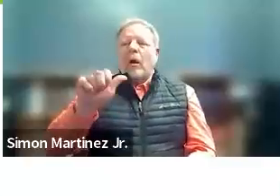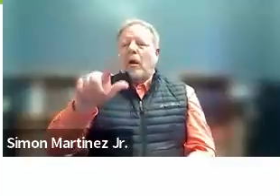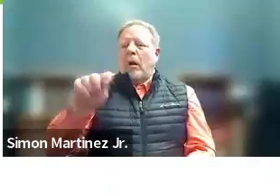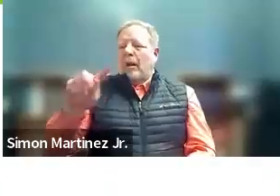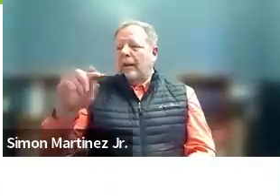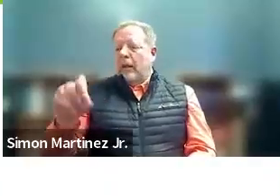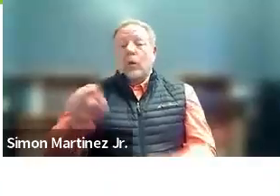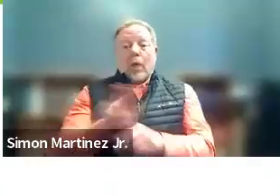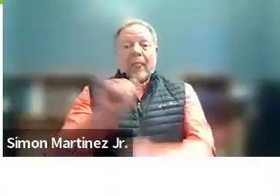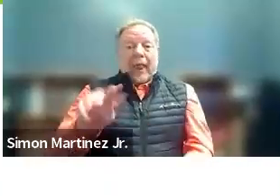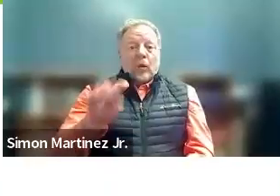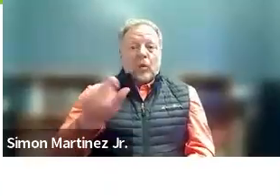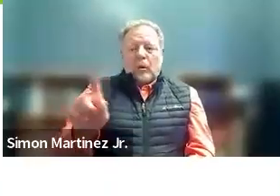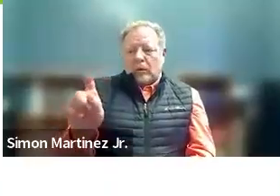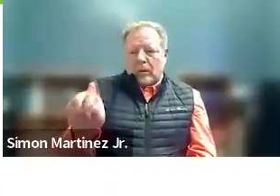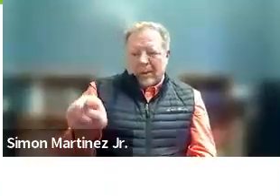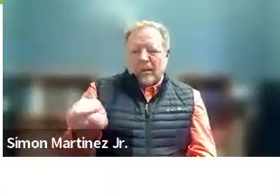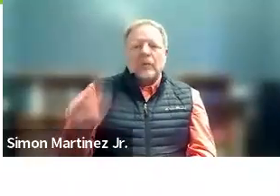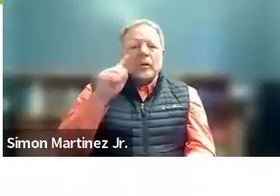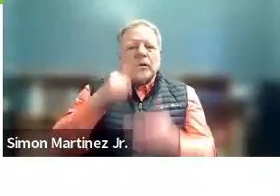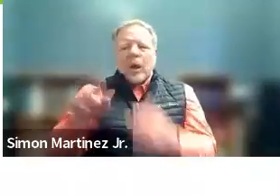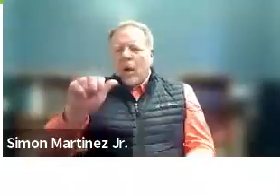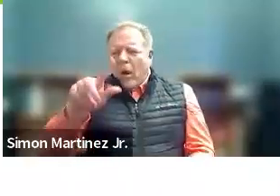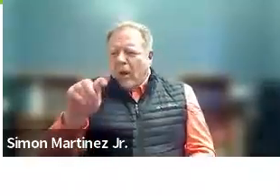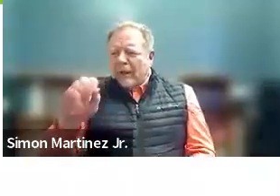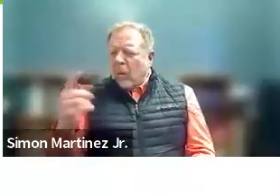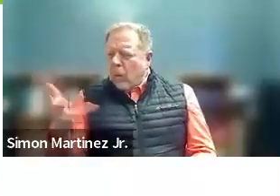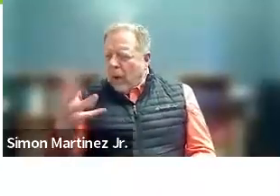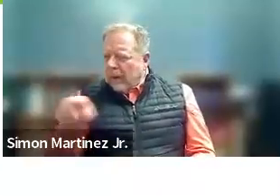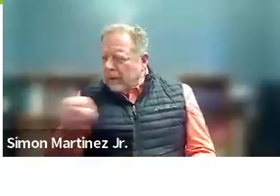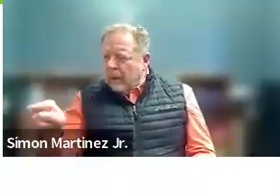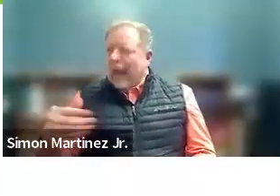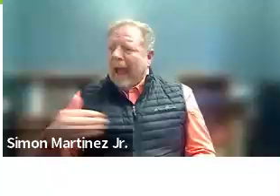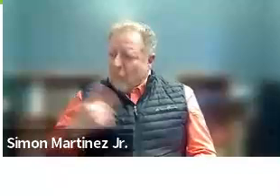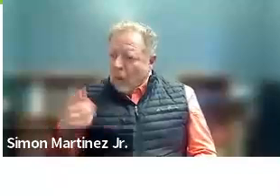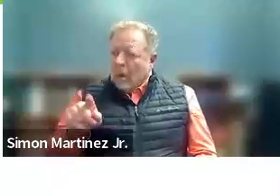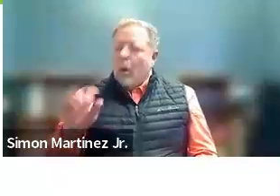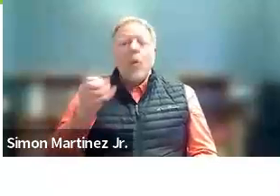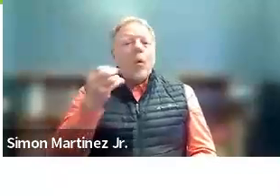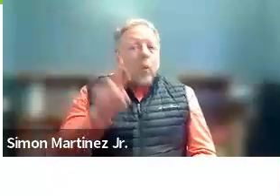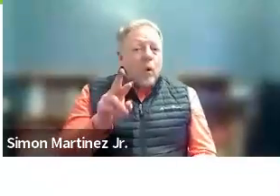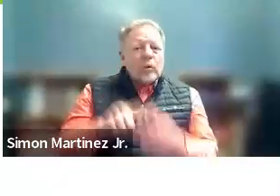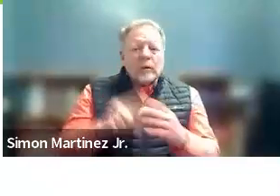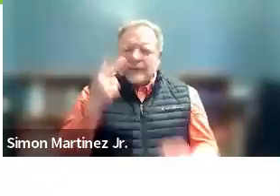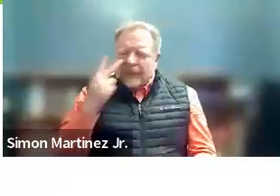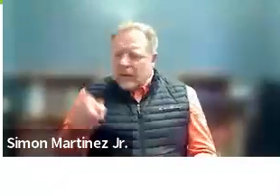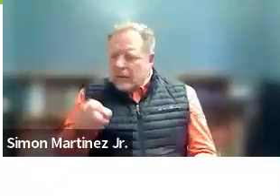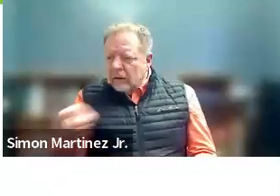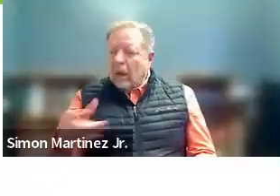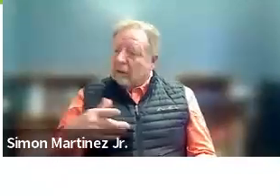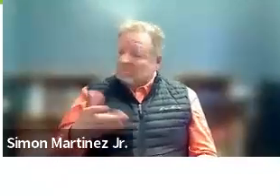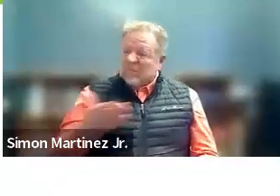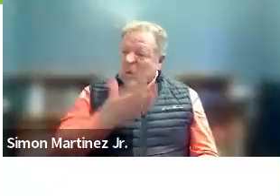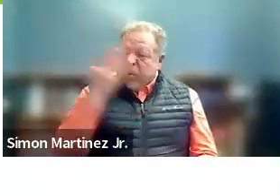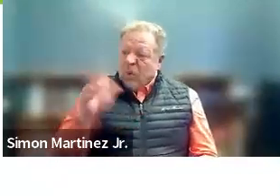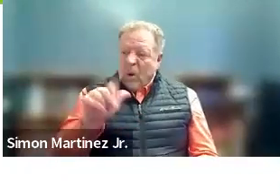use that tool to check to see what the alt text is, if it exists, or see if there isn't any alt text at